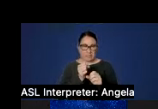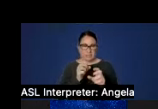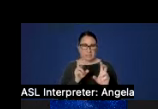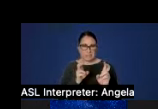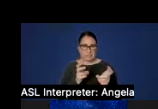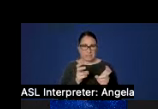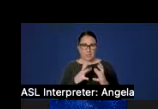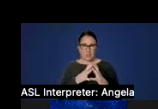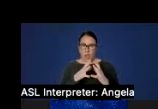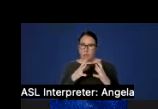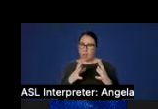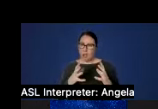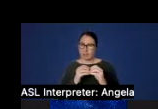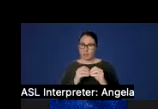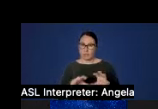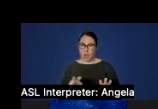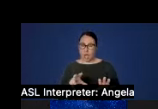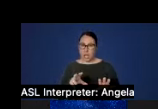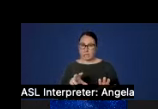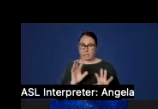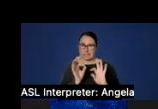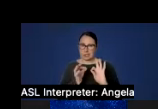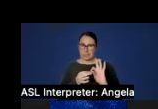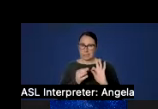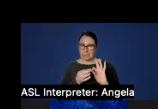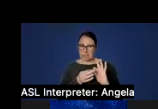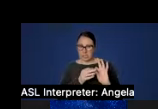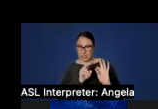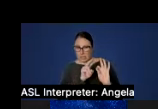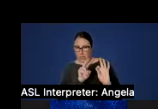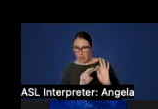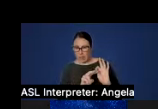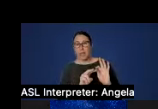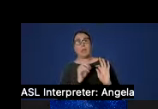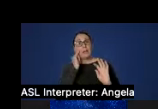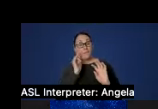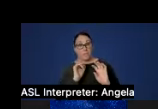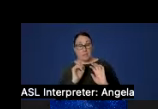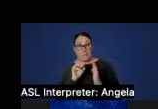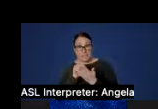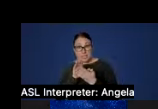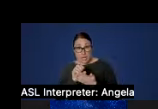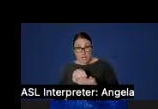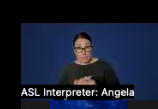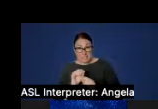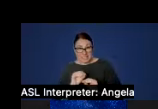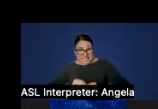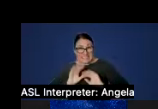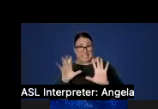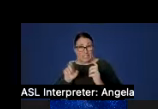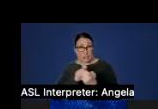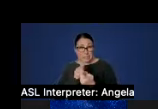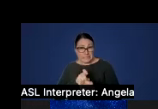in the interpretation, which can weaken the case. Police reports that clearly document details of a victim's emotional condition can be